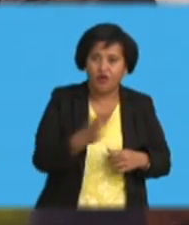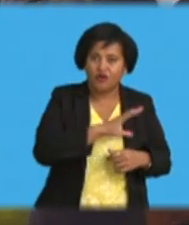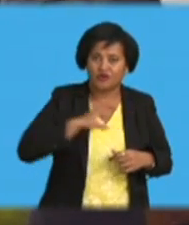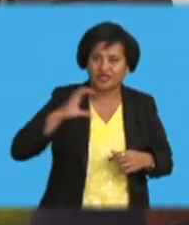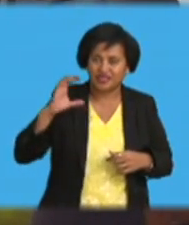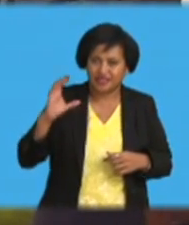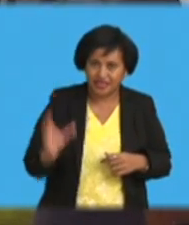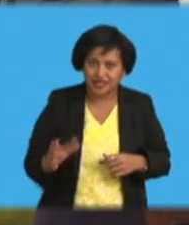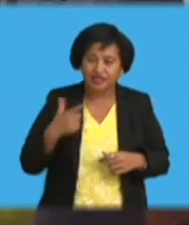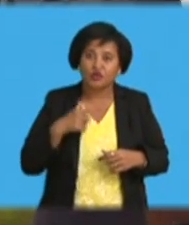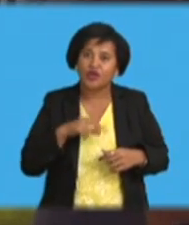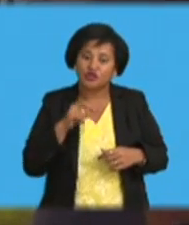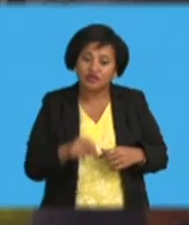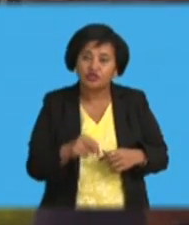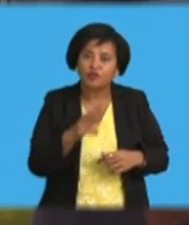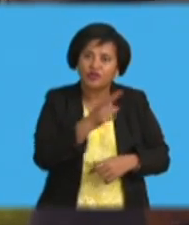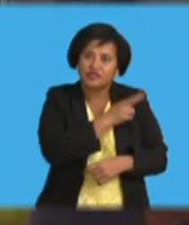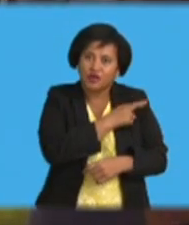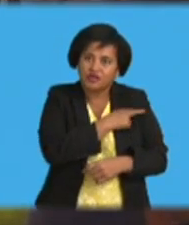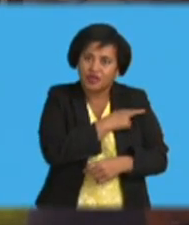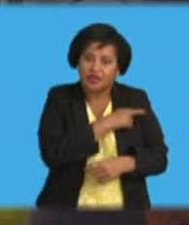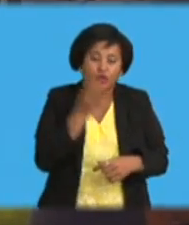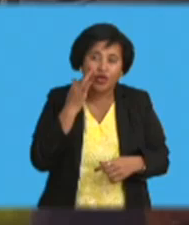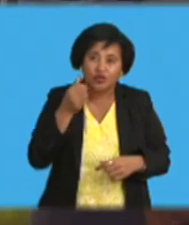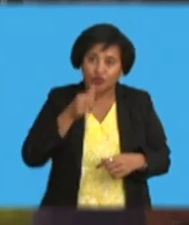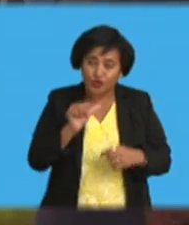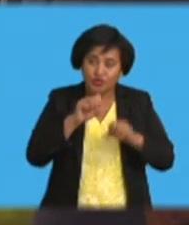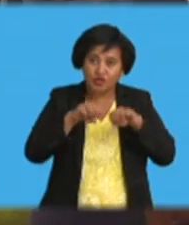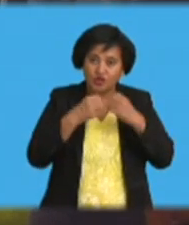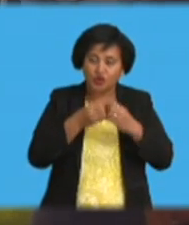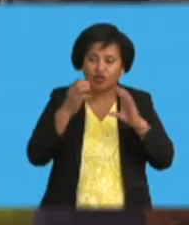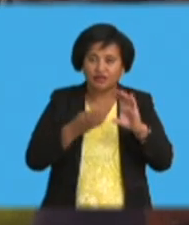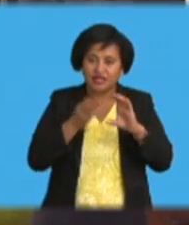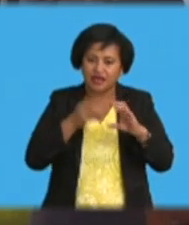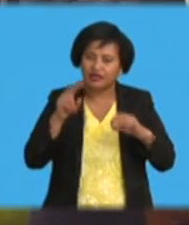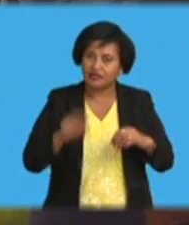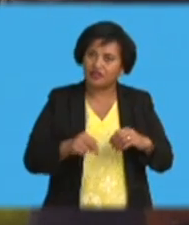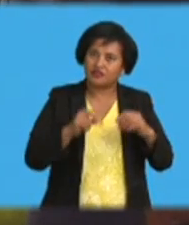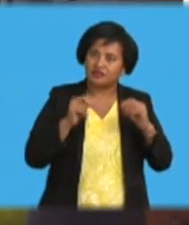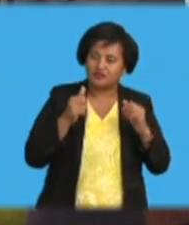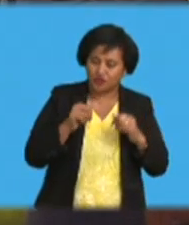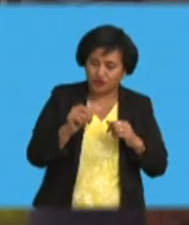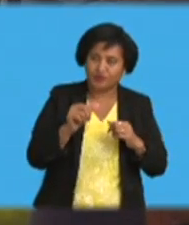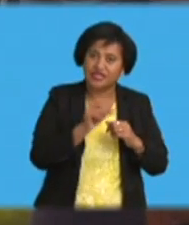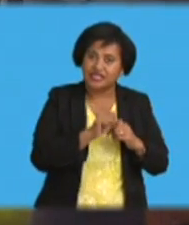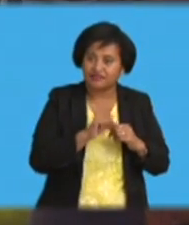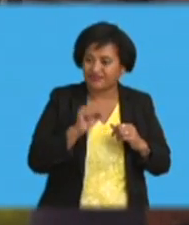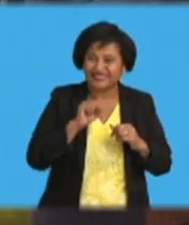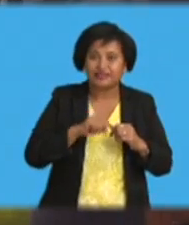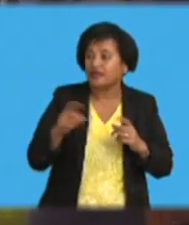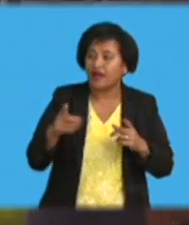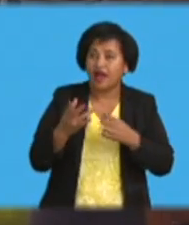to make responsible social media use a priority and do what we can to protect vulnerable people from the serious harm that bad actors